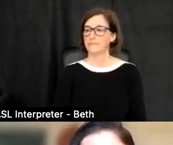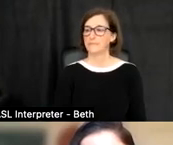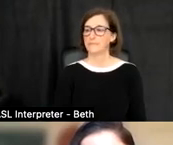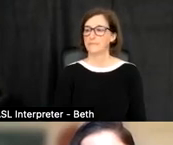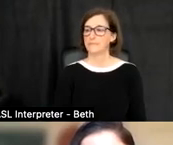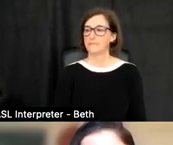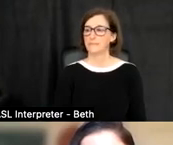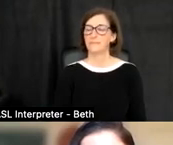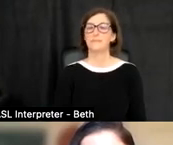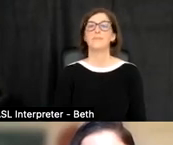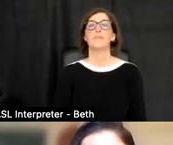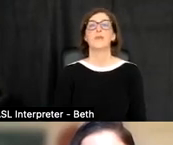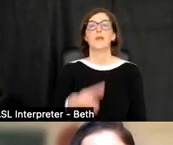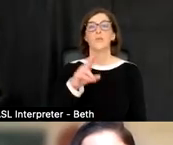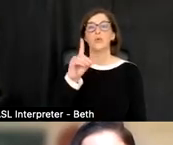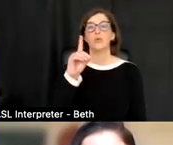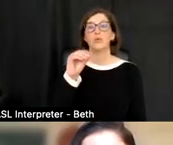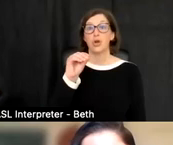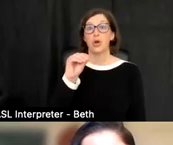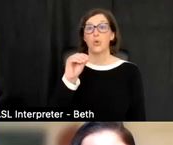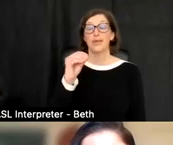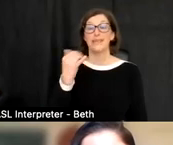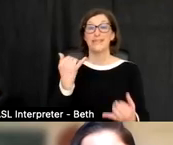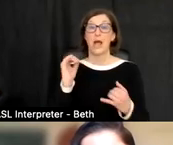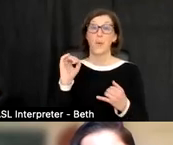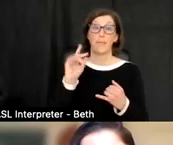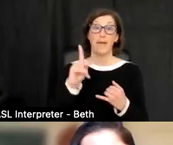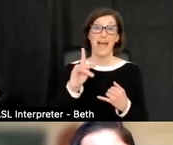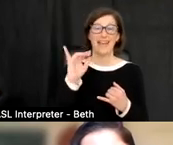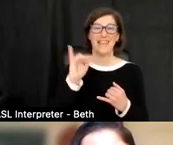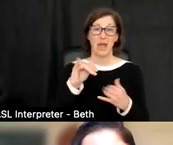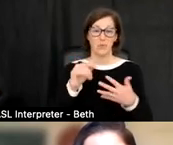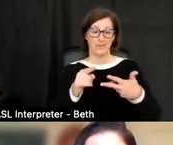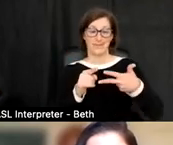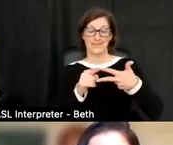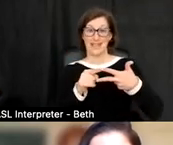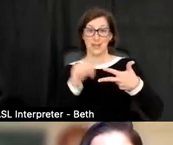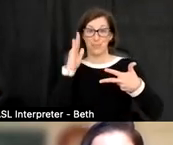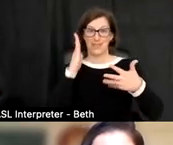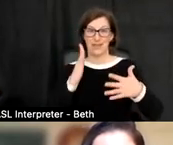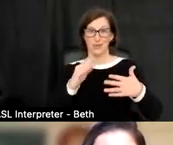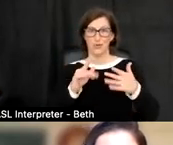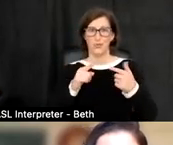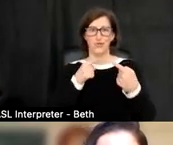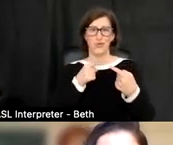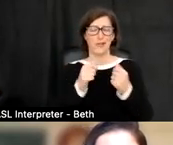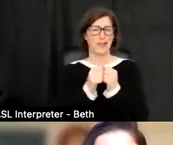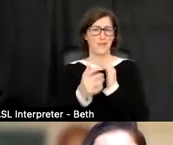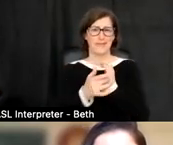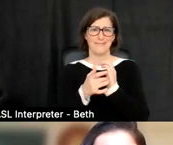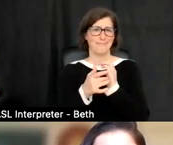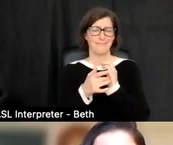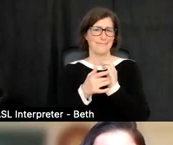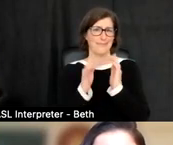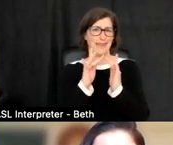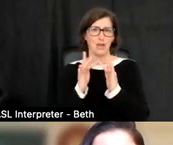And Rudo, I believe Rudo has logged back in. That was our presenter who had some internet challenges.